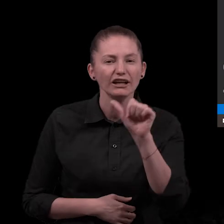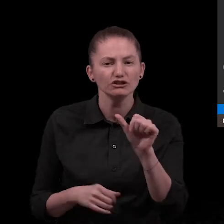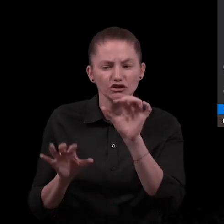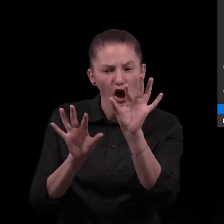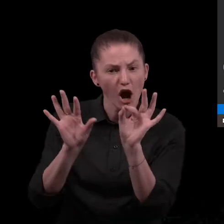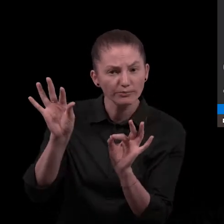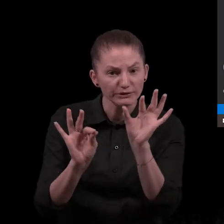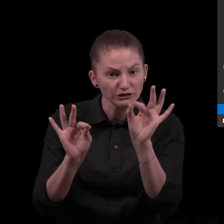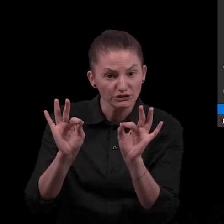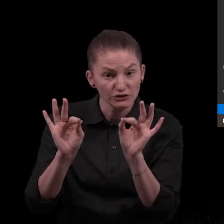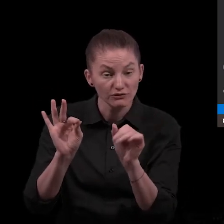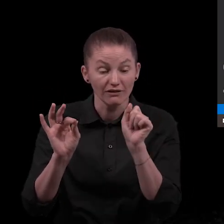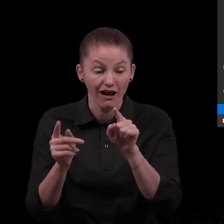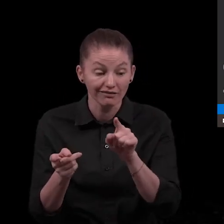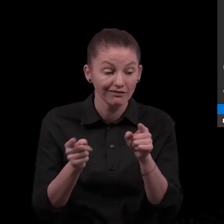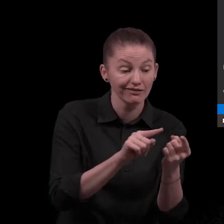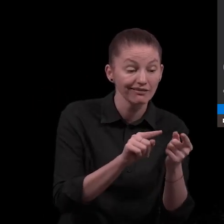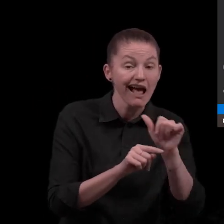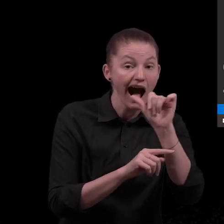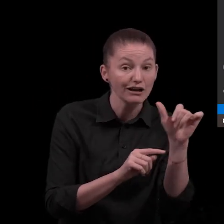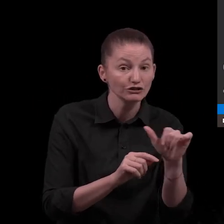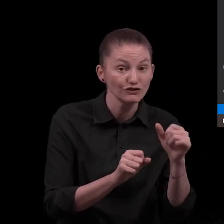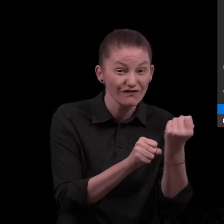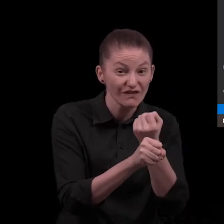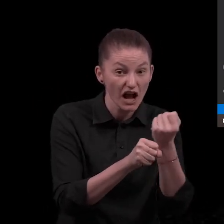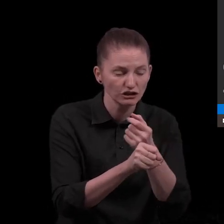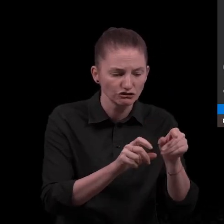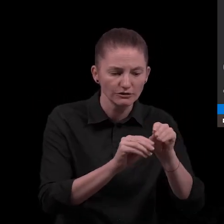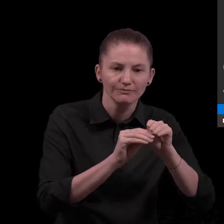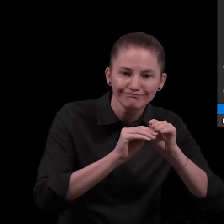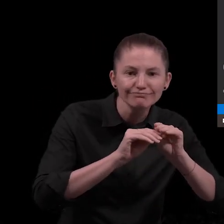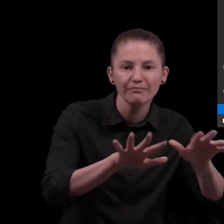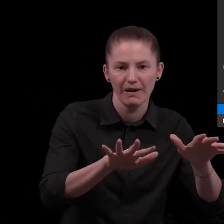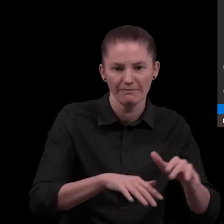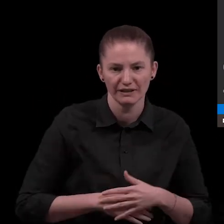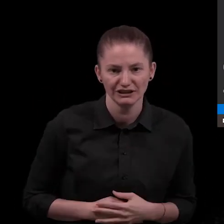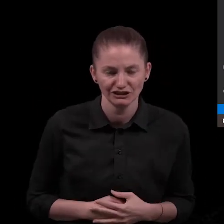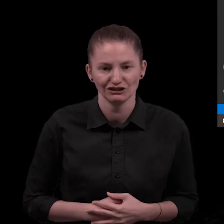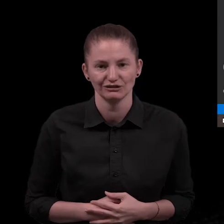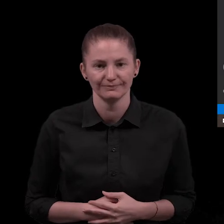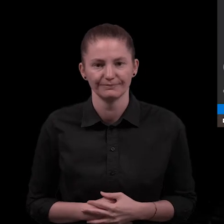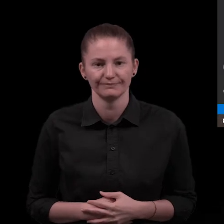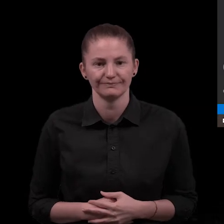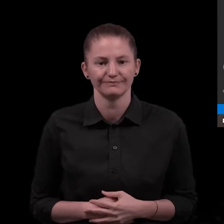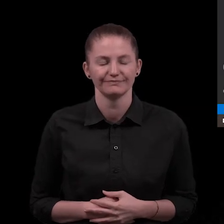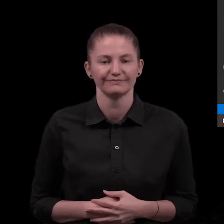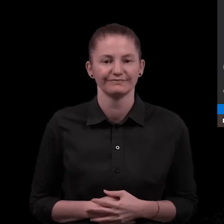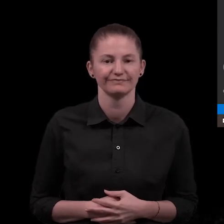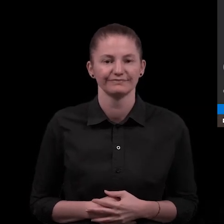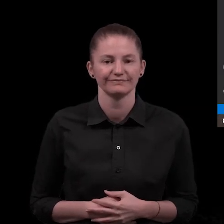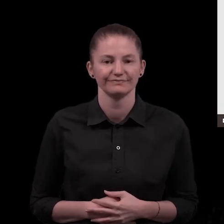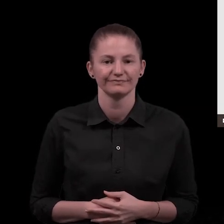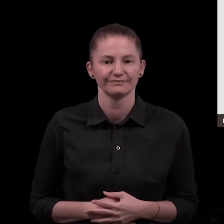You can use the Azure option on the left in Visual Studio Code to publish this straight to an Azure function.